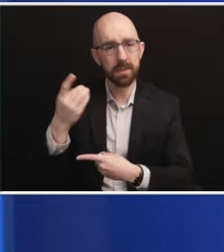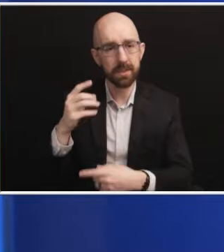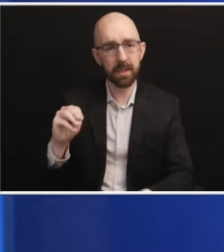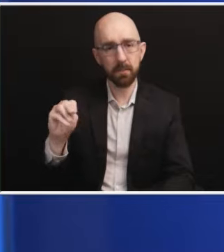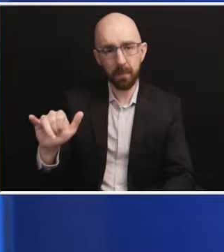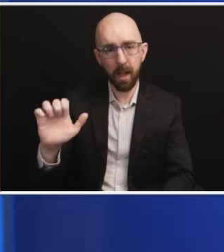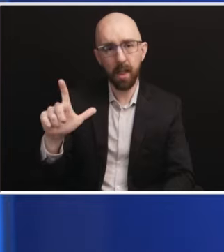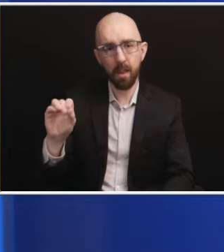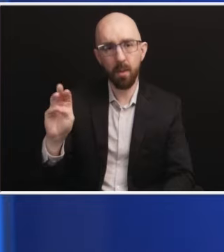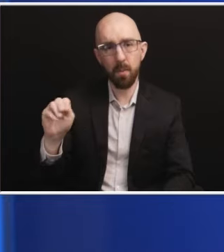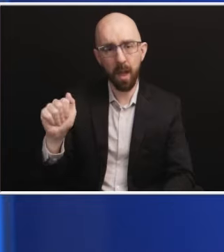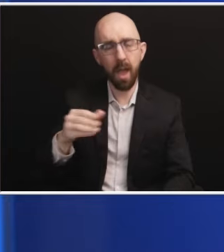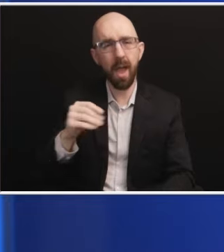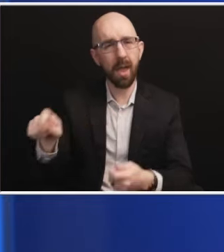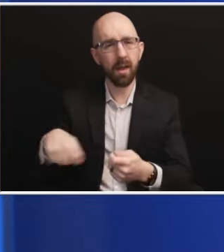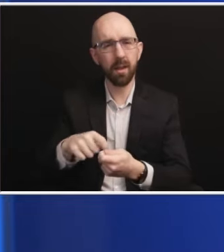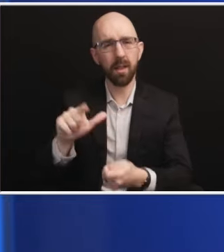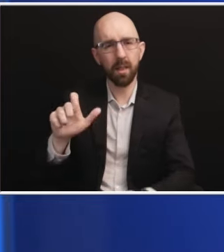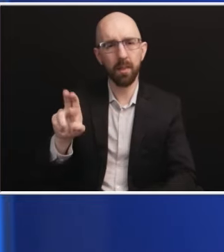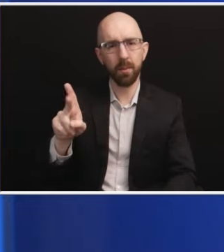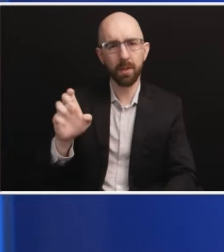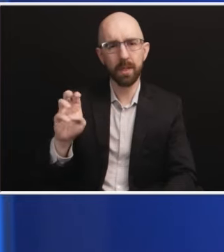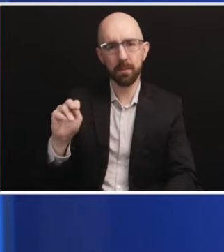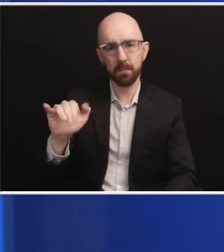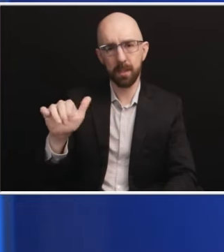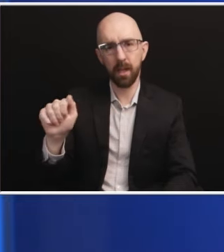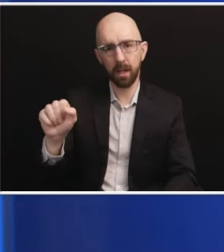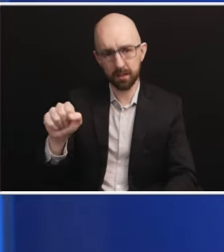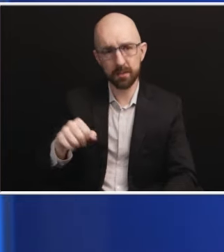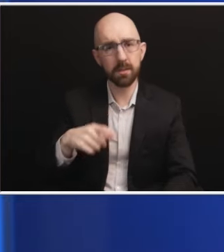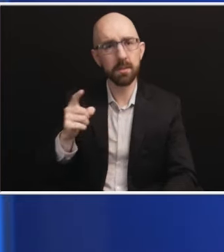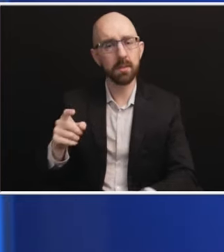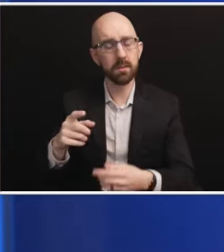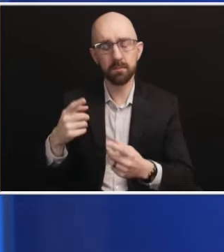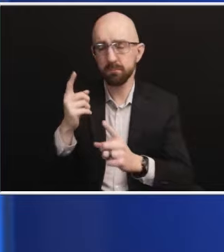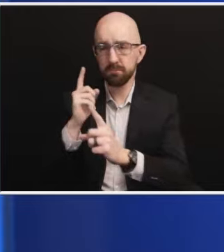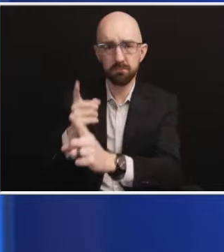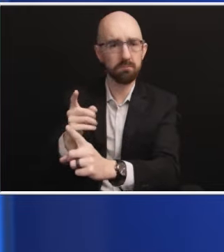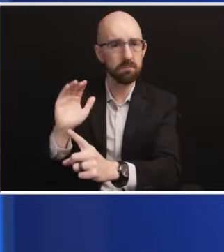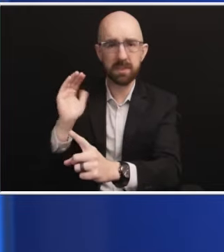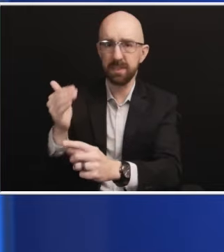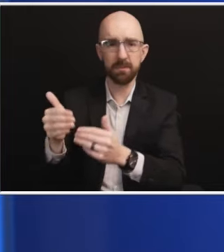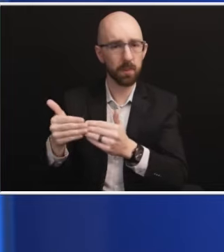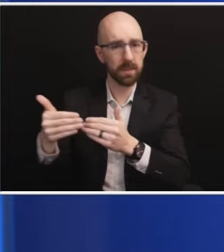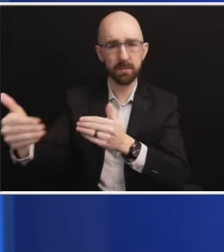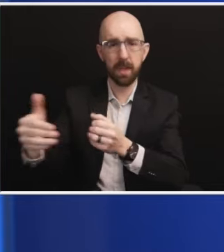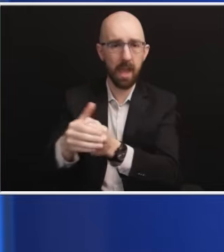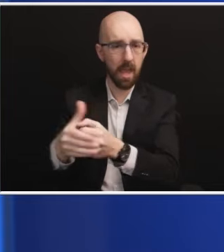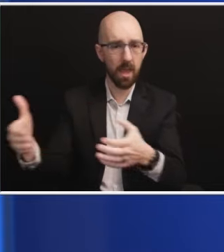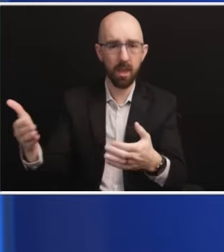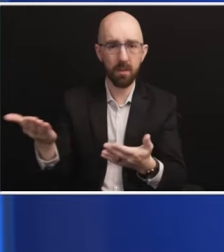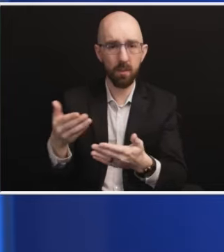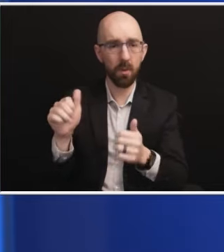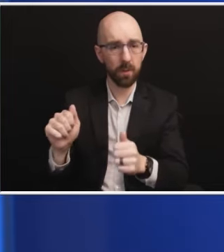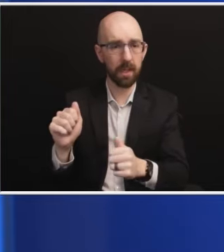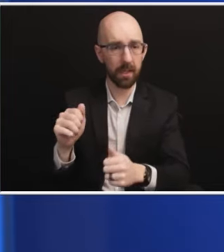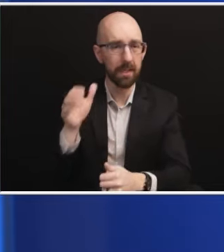And the horizons continue to expand into solid tumors, which you'll hear about in just a little bit. So it's